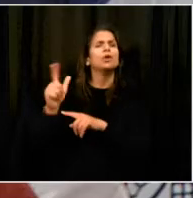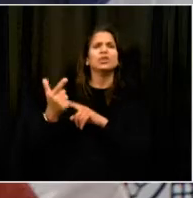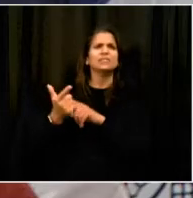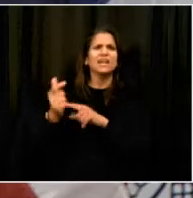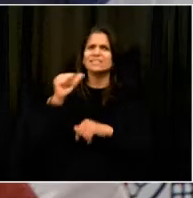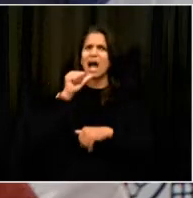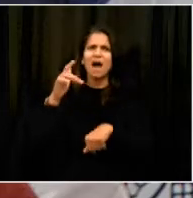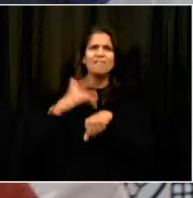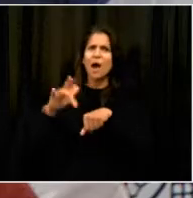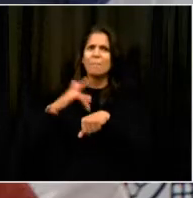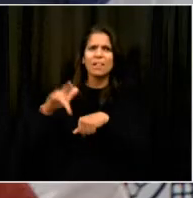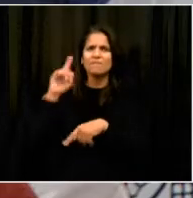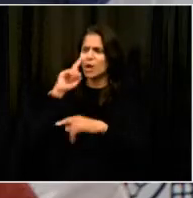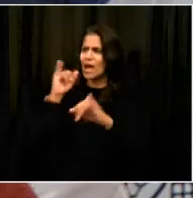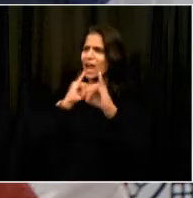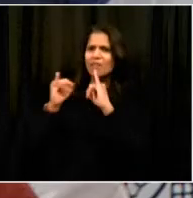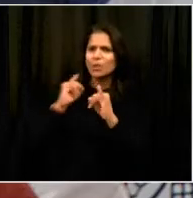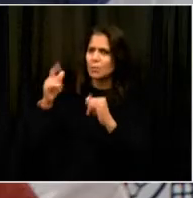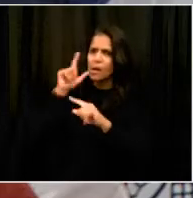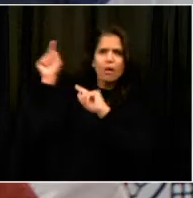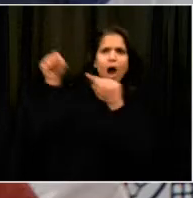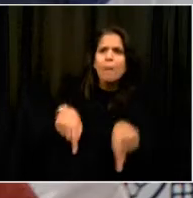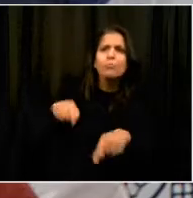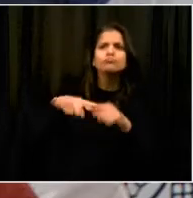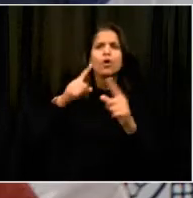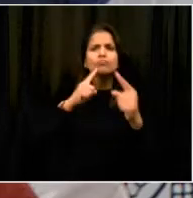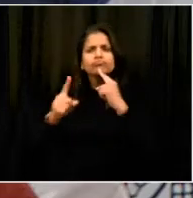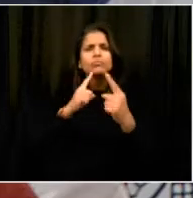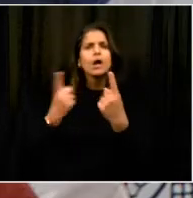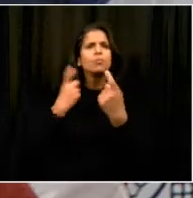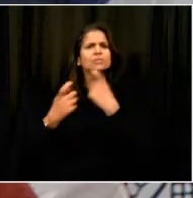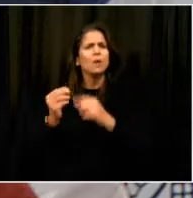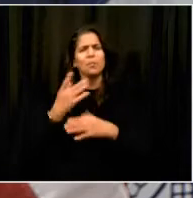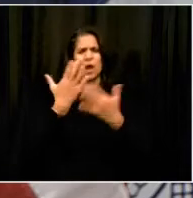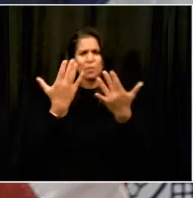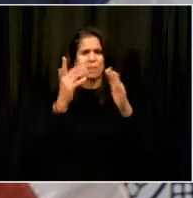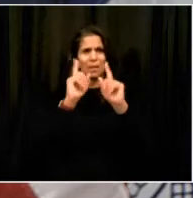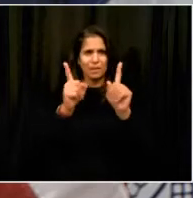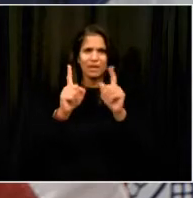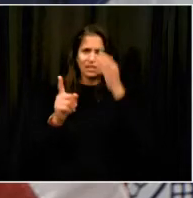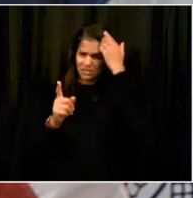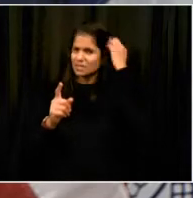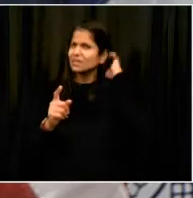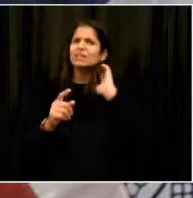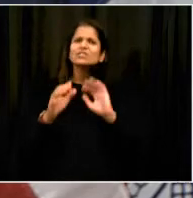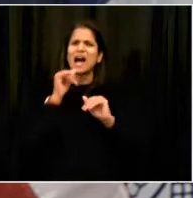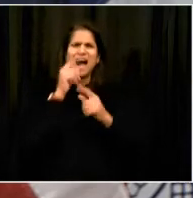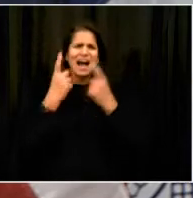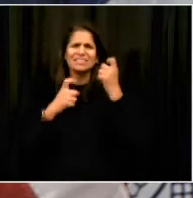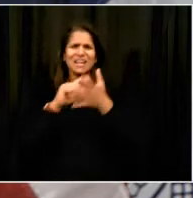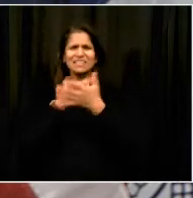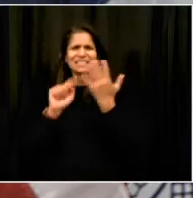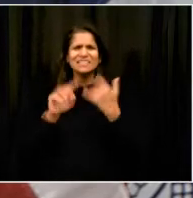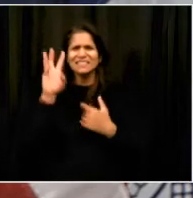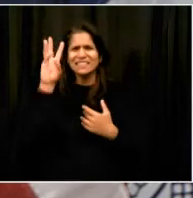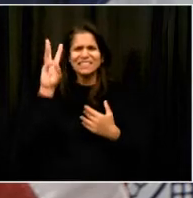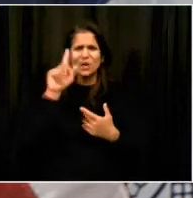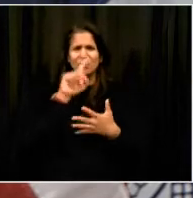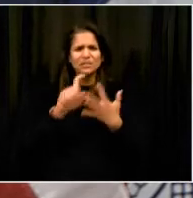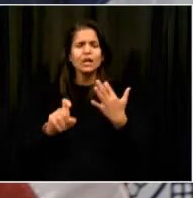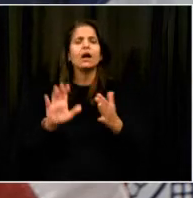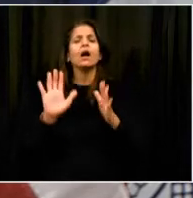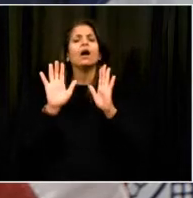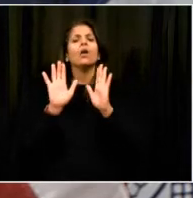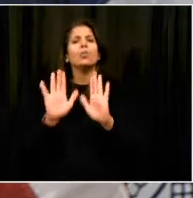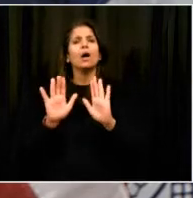together here. Hold on, it's like a six-part question. Here we go. I don't know anything about the interview situation. I certainly don't have anything to